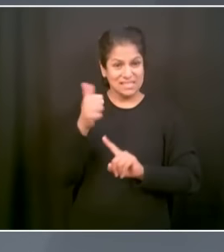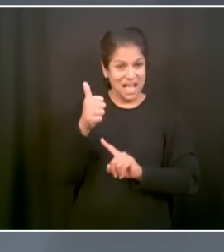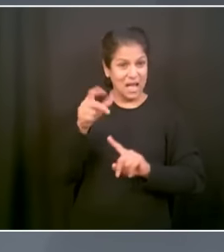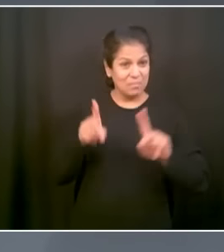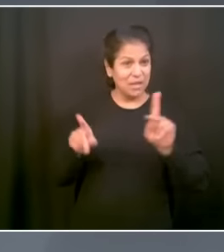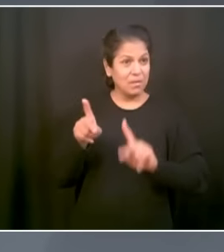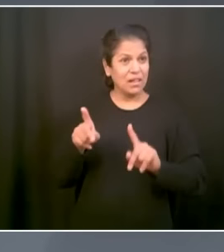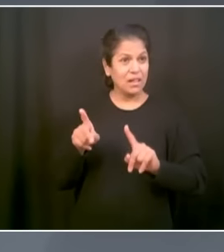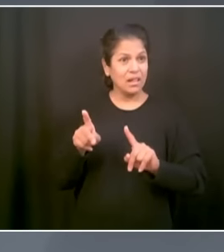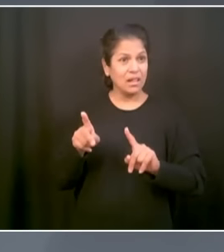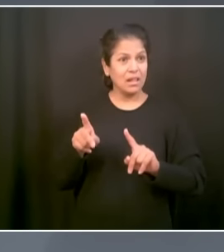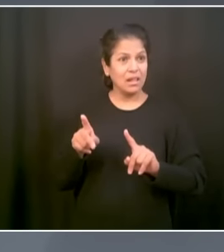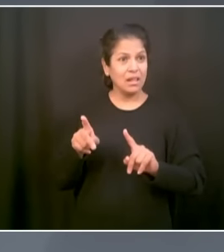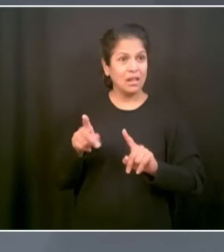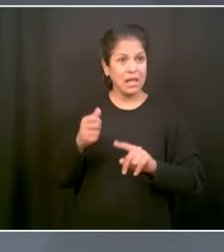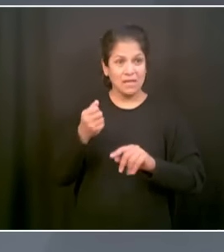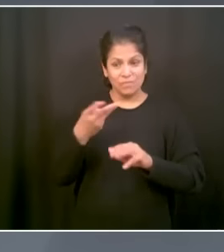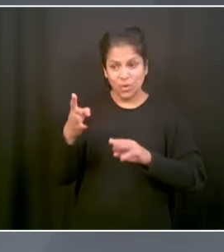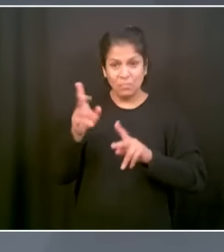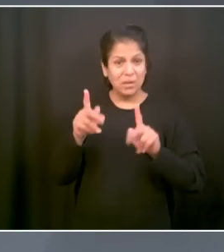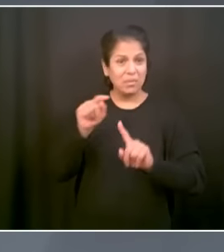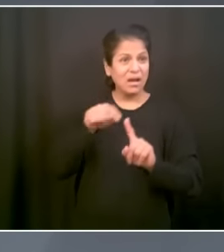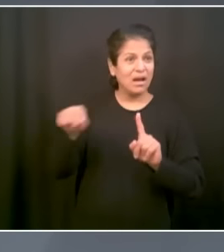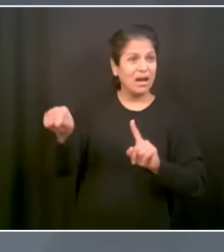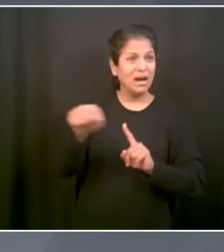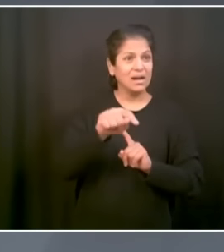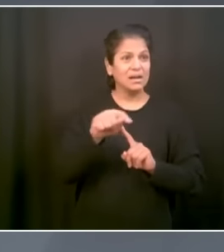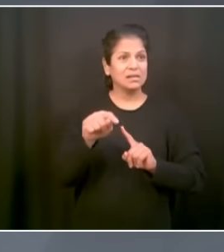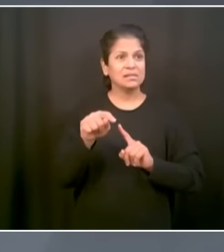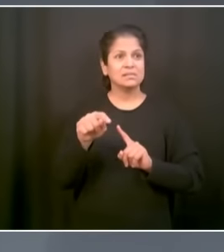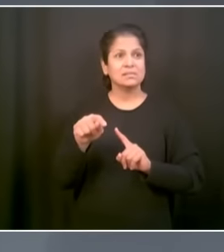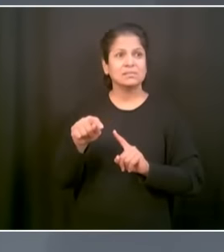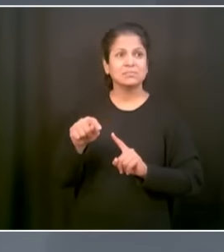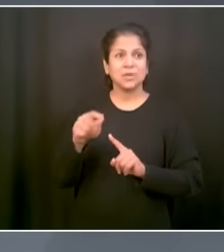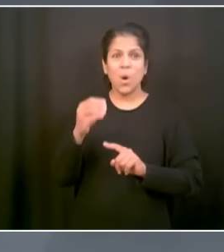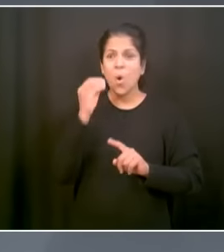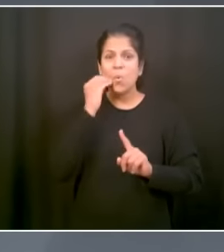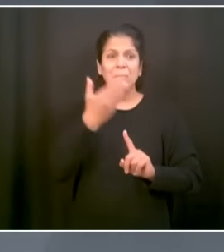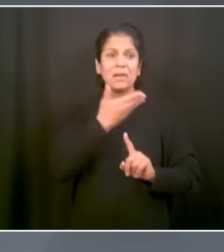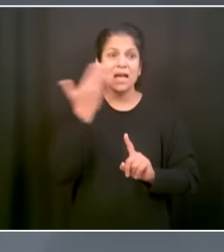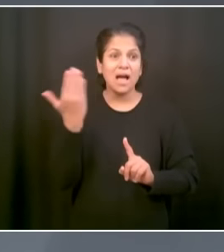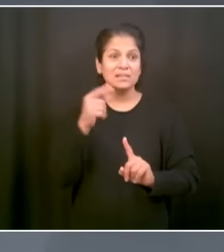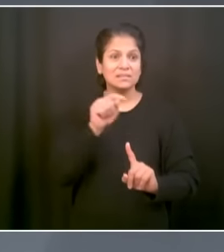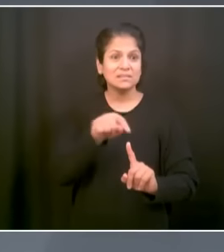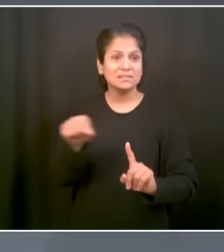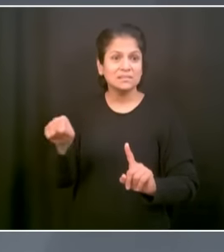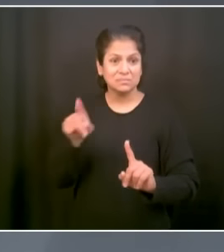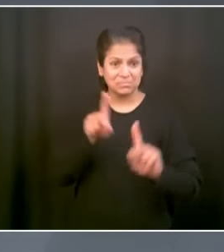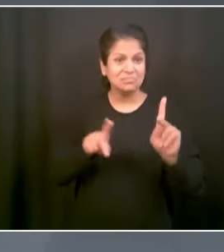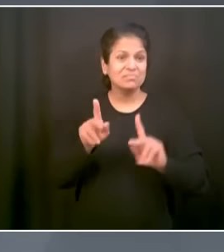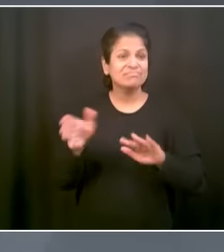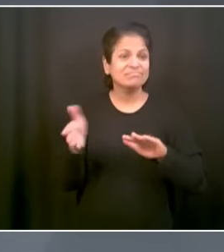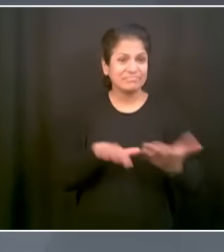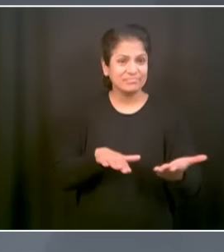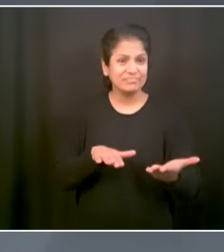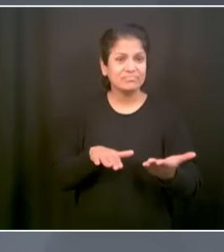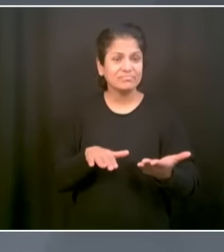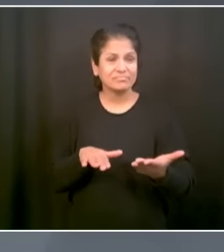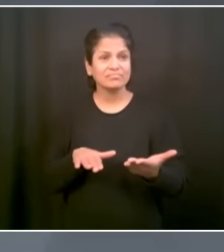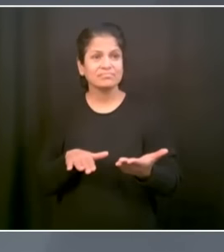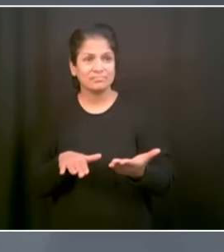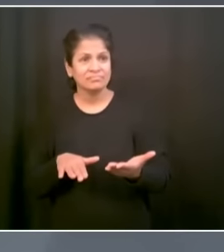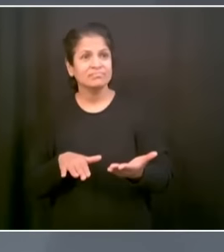going to defer to the medical examiner when it comes to the official cause of death. And just to lay out the timeline here, it takes